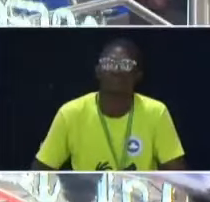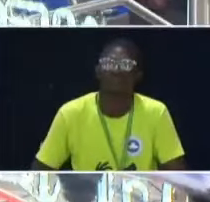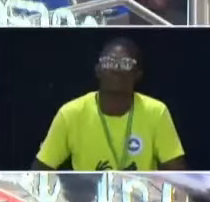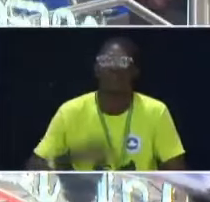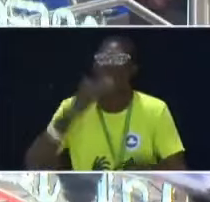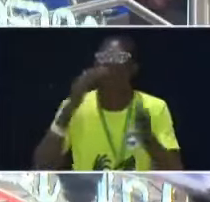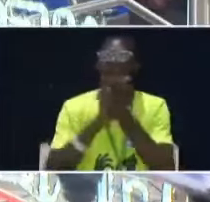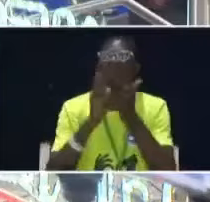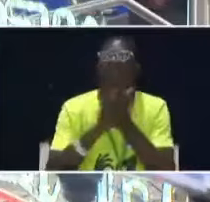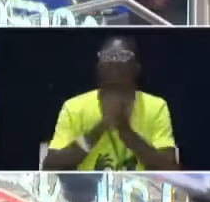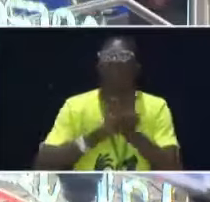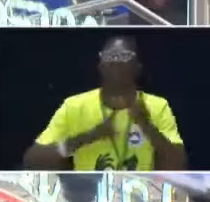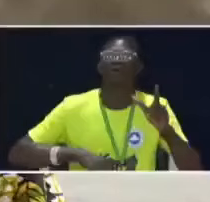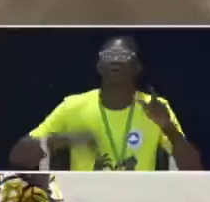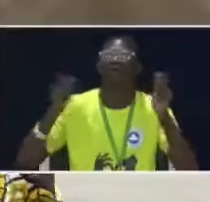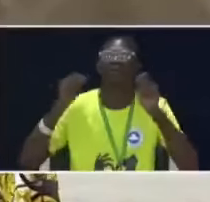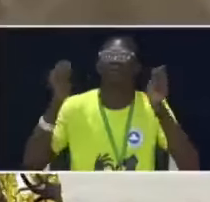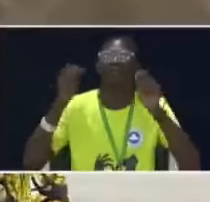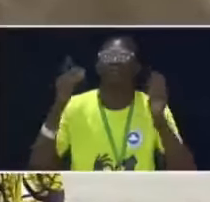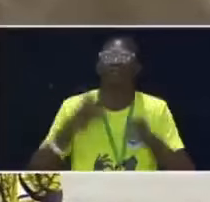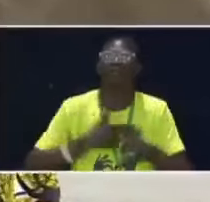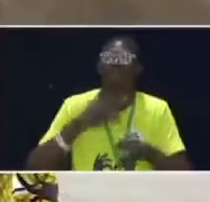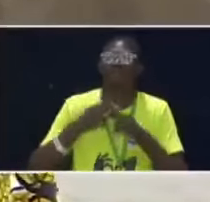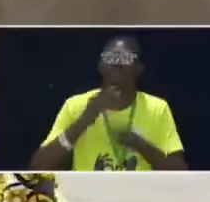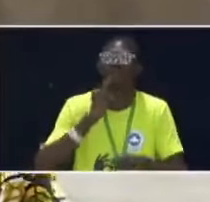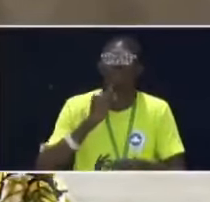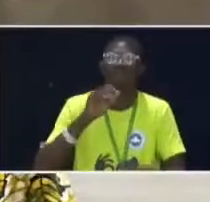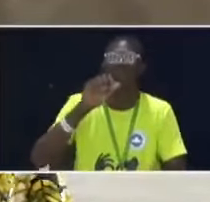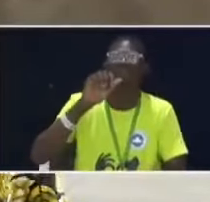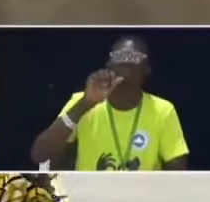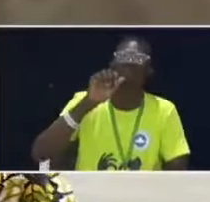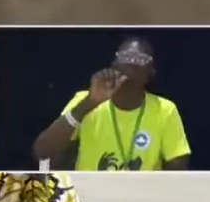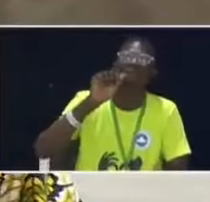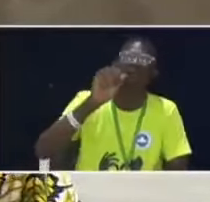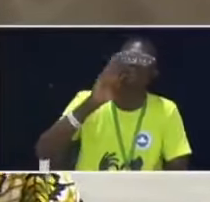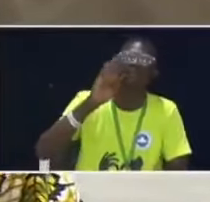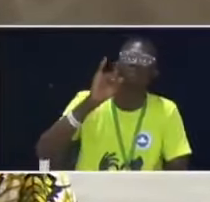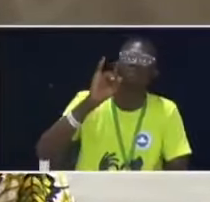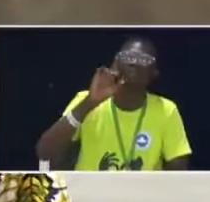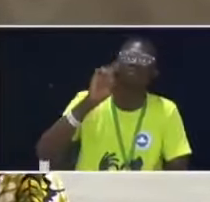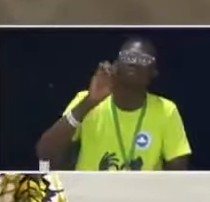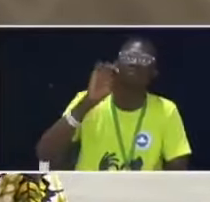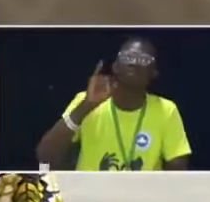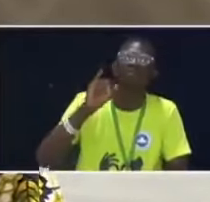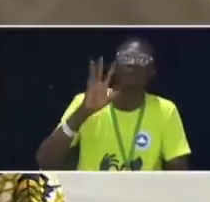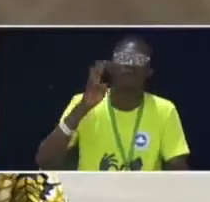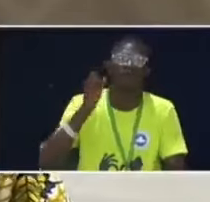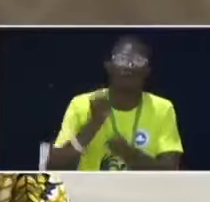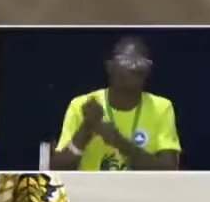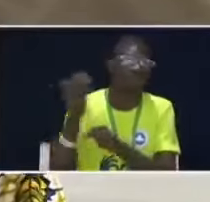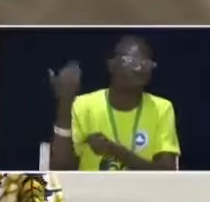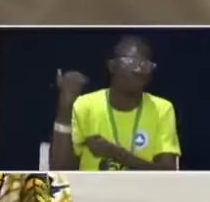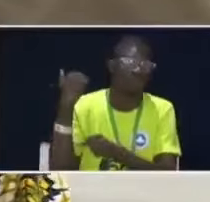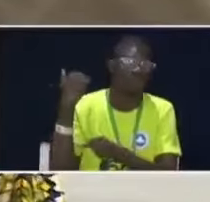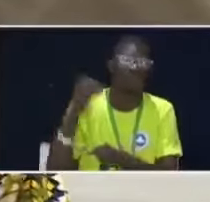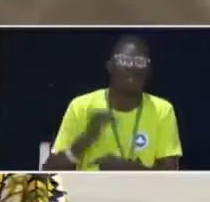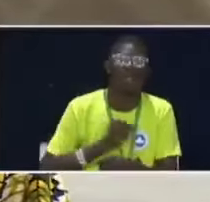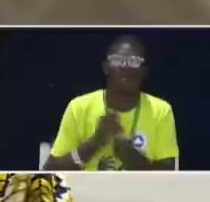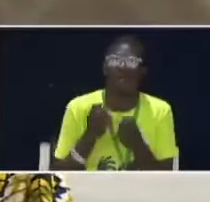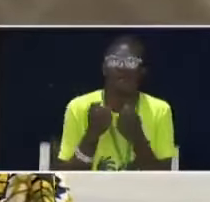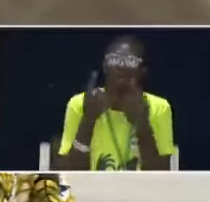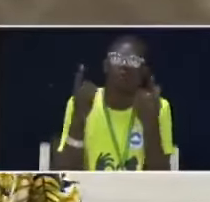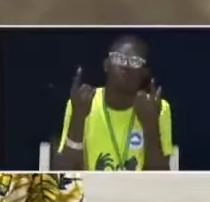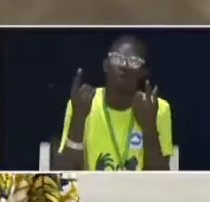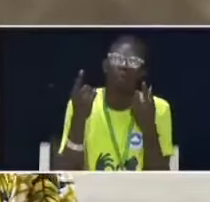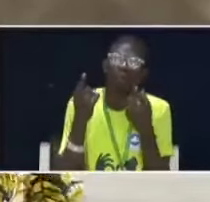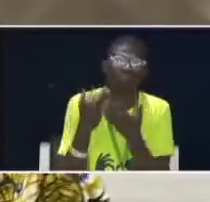Praise the Lord. My name is Abidemi Winjobi. 4 years ago, I woke up in the